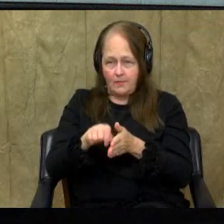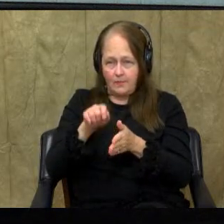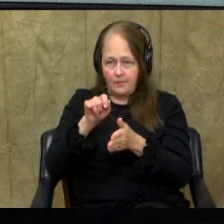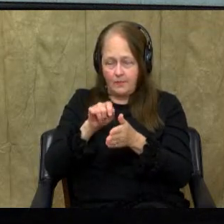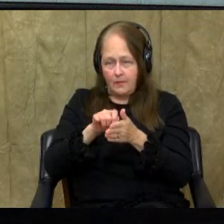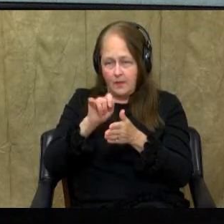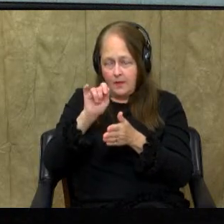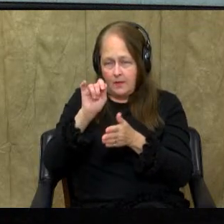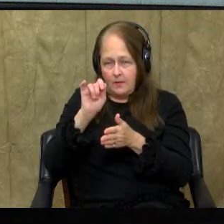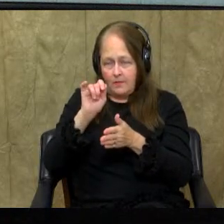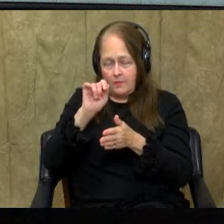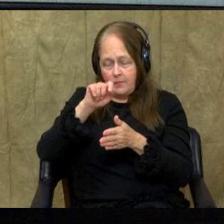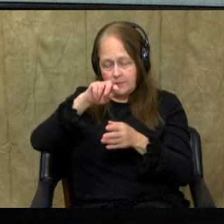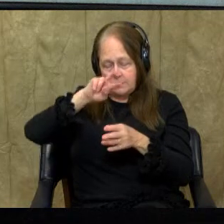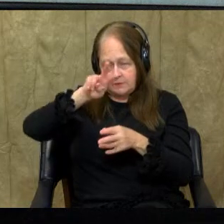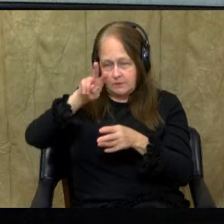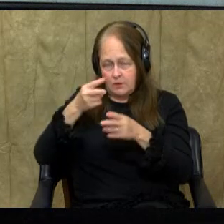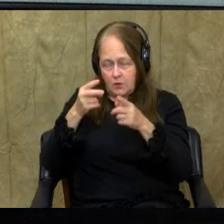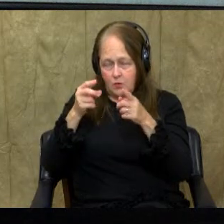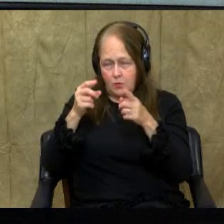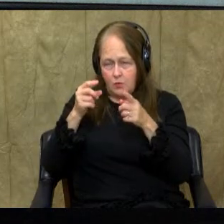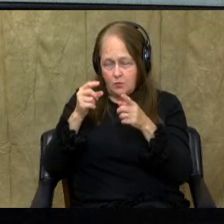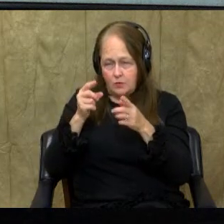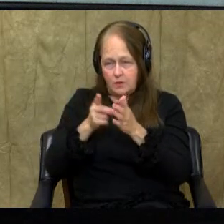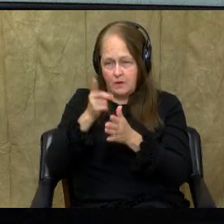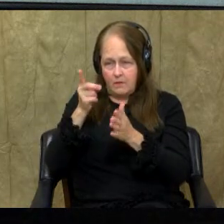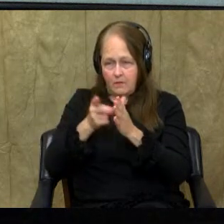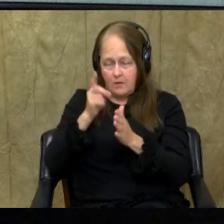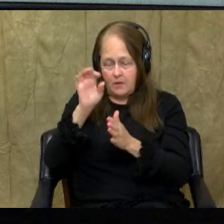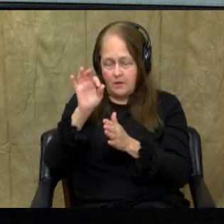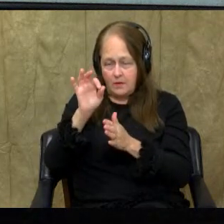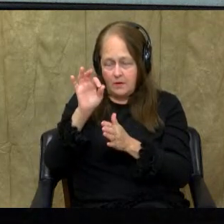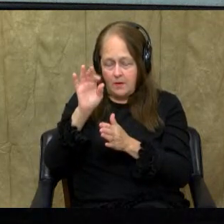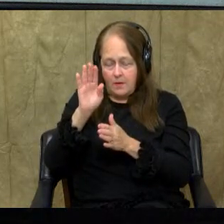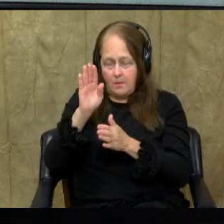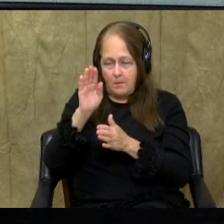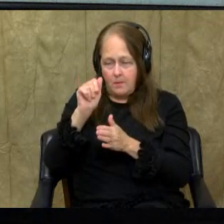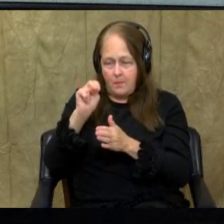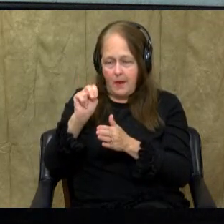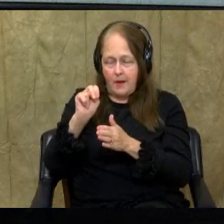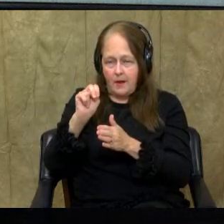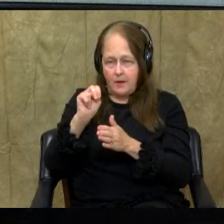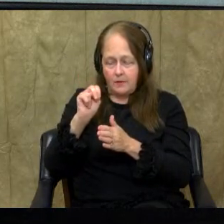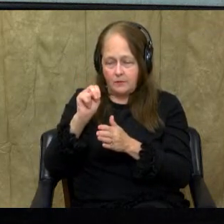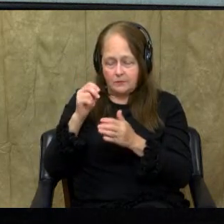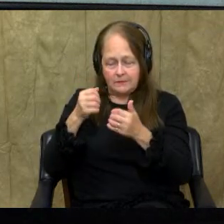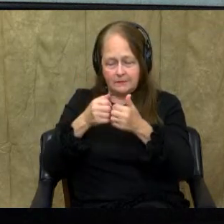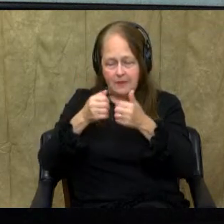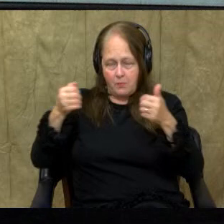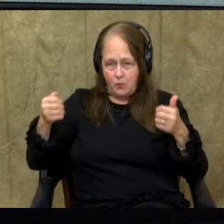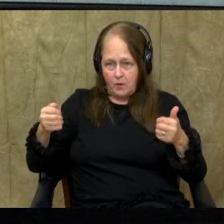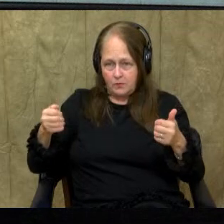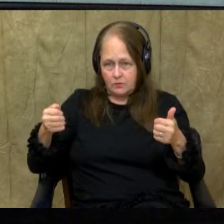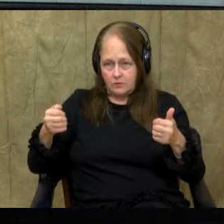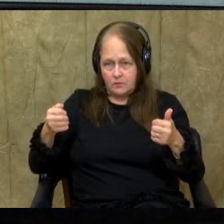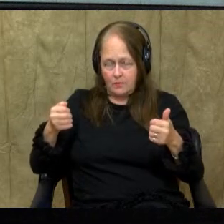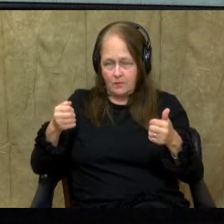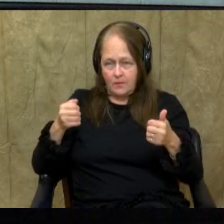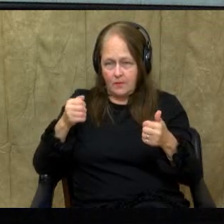is basically a set of goals that a candidate hopes to accomplish if that candidate is elected to that